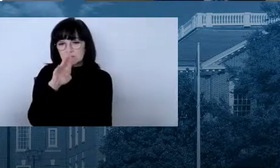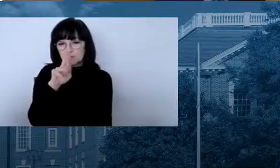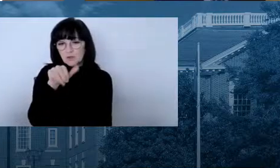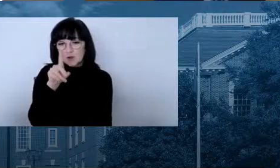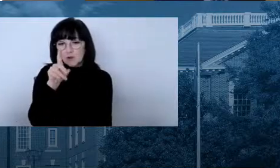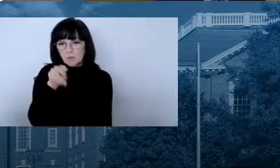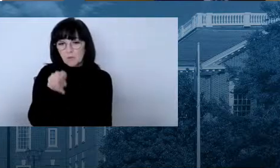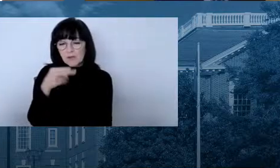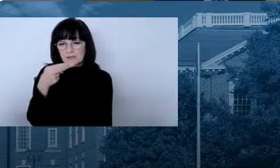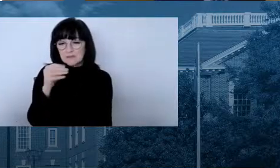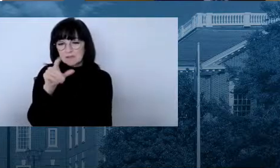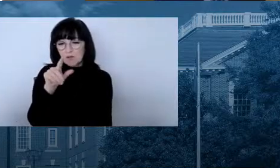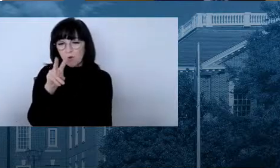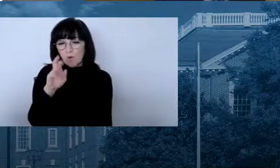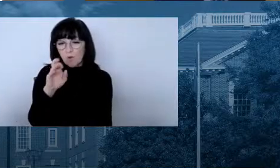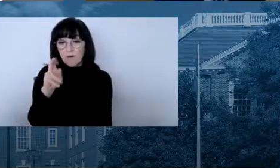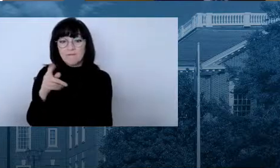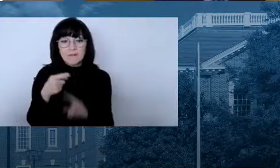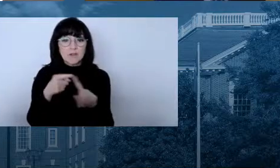News Journal.